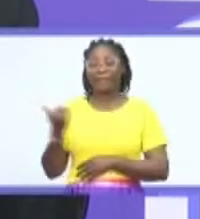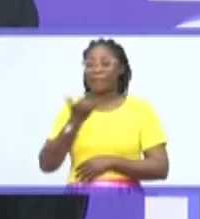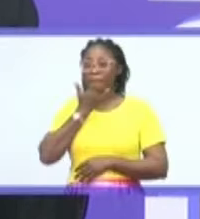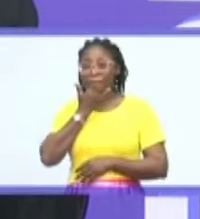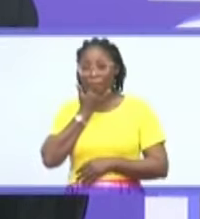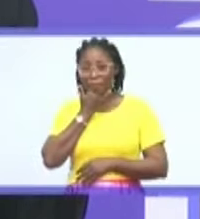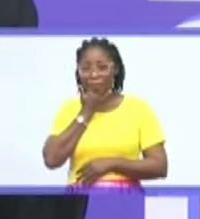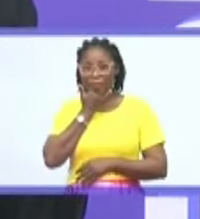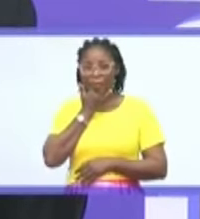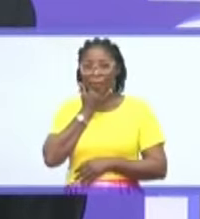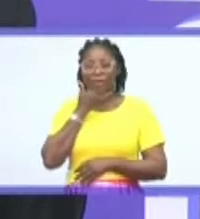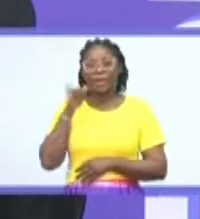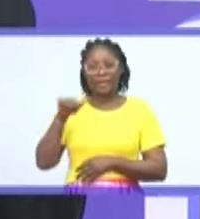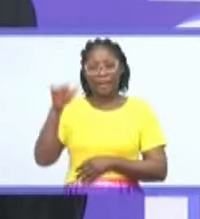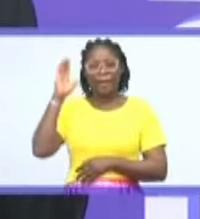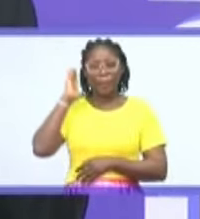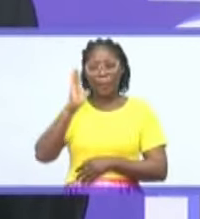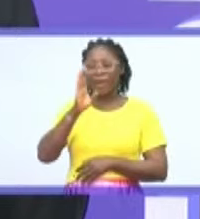that we give them